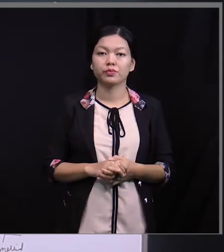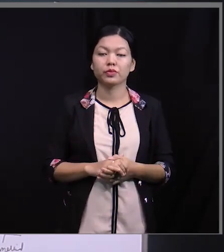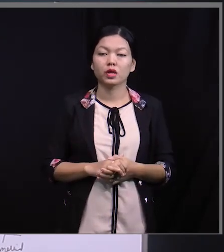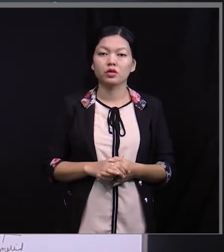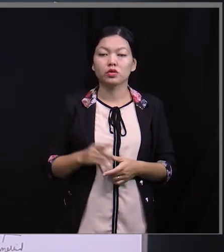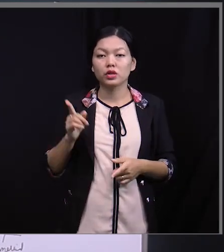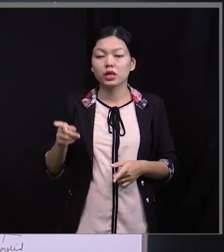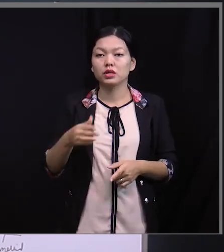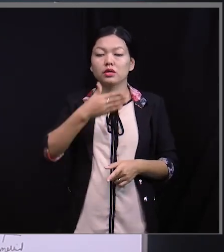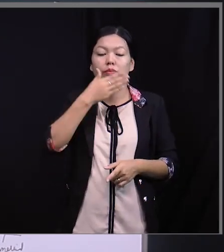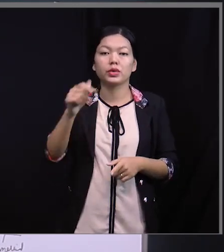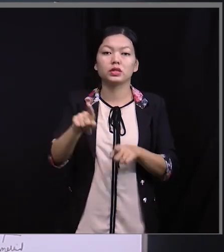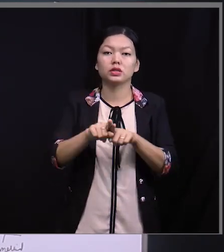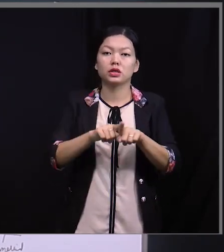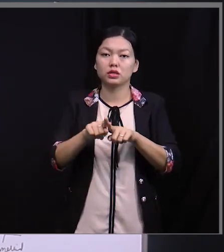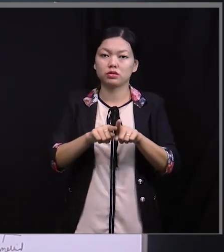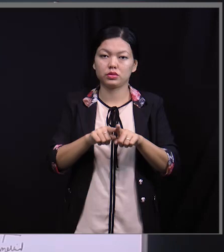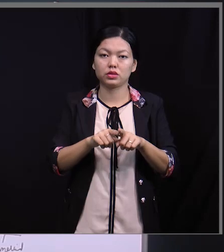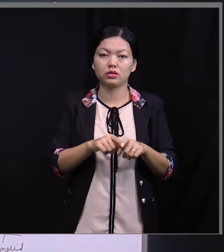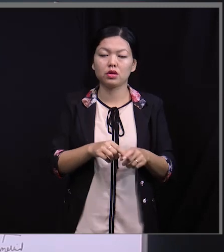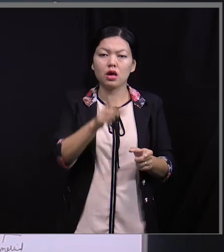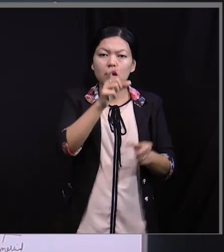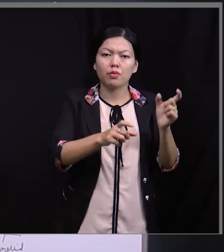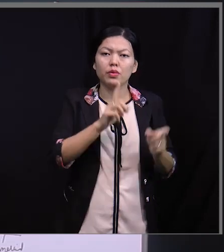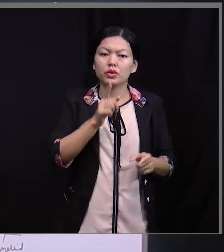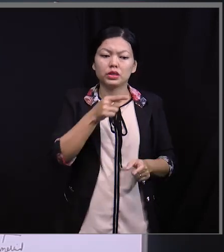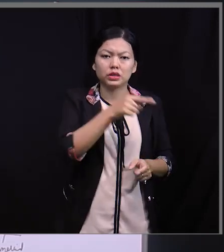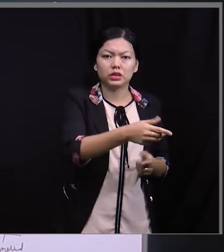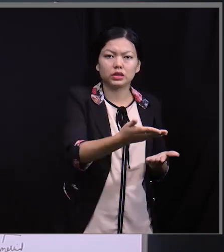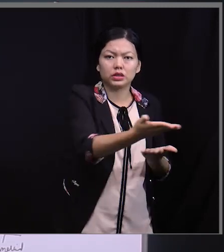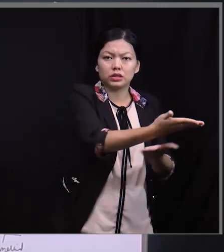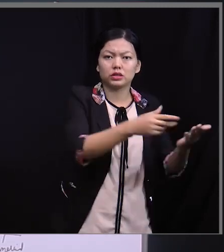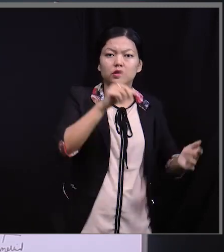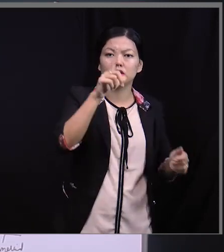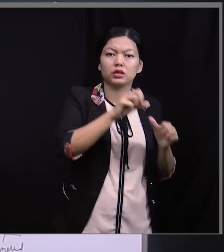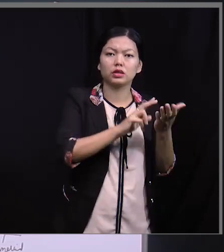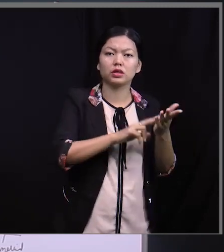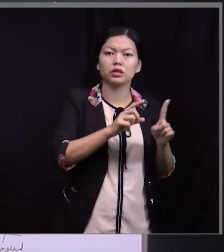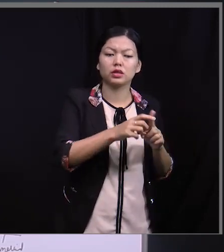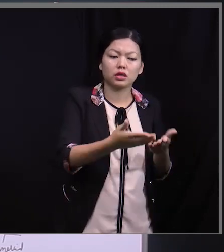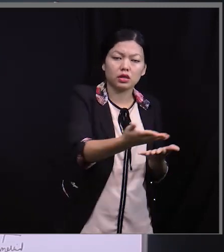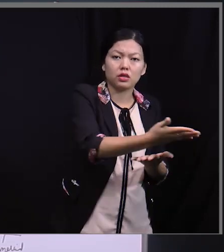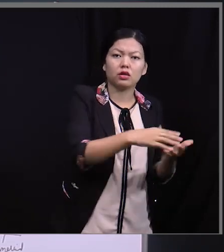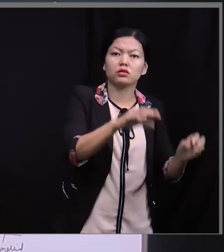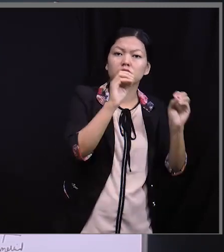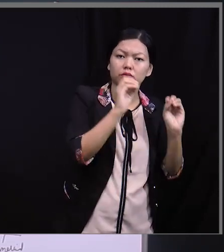done. So Mukesh Ambani took the risk of planting mangoes and earning profit from